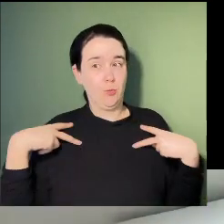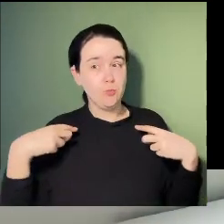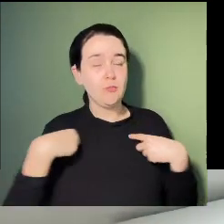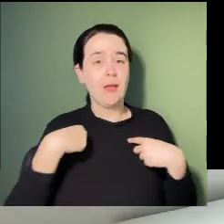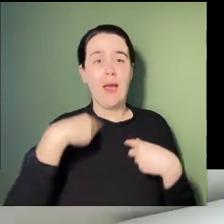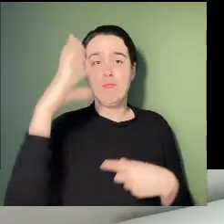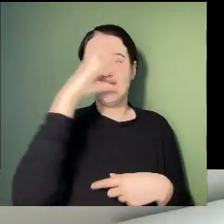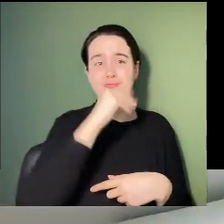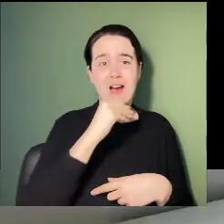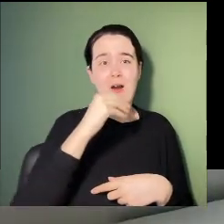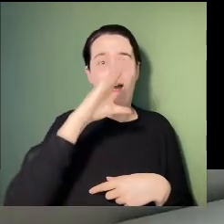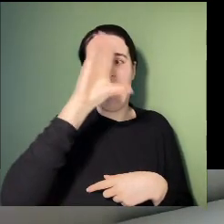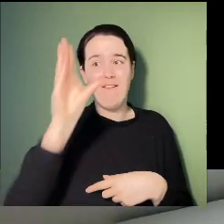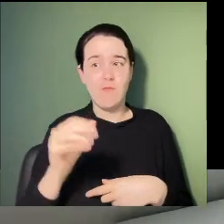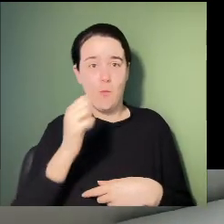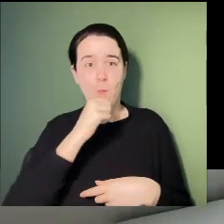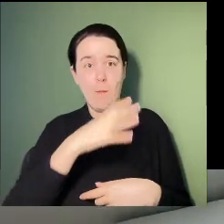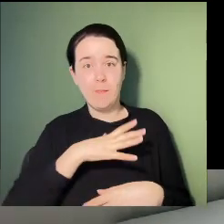on a dreadlocks.